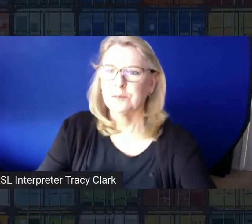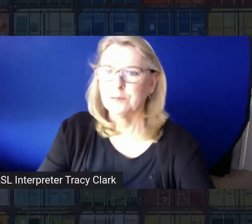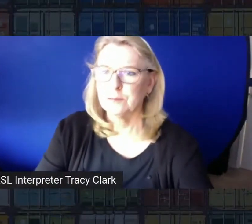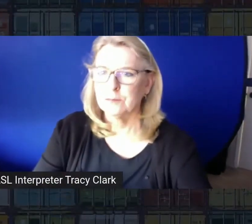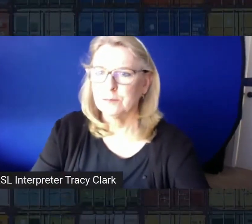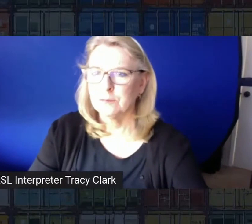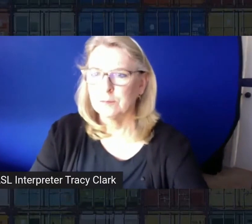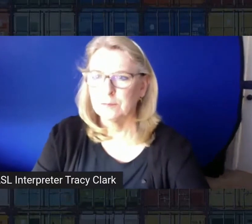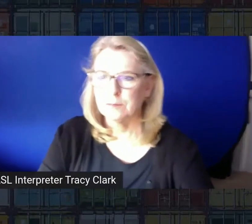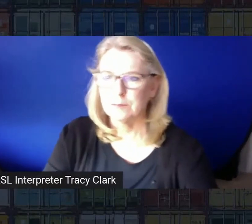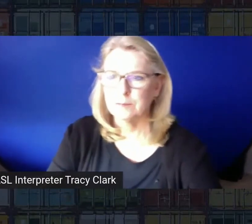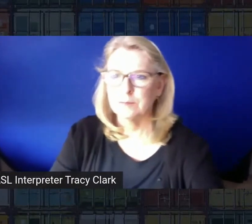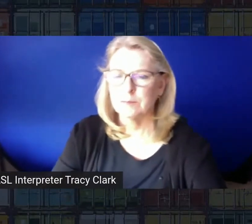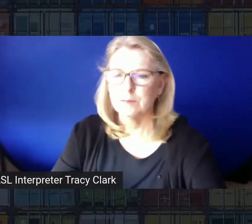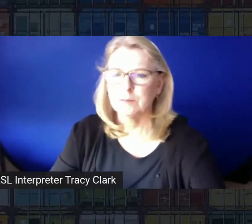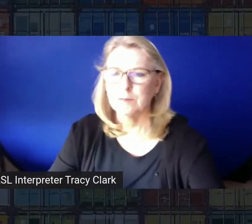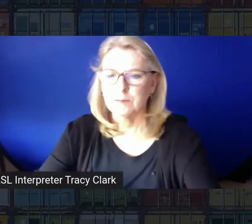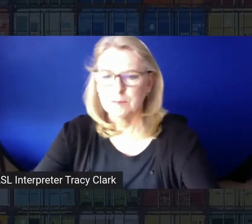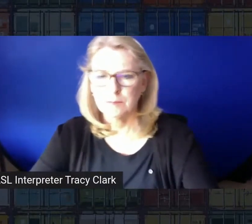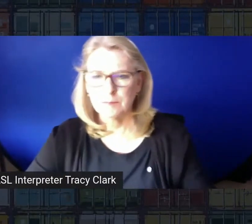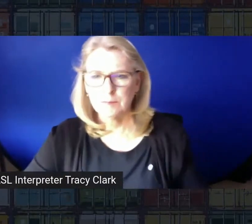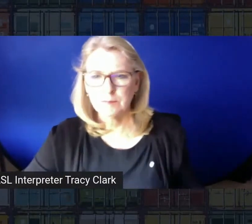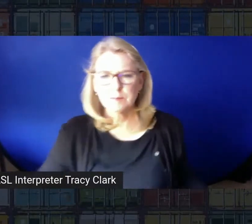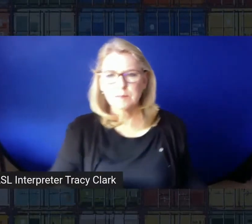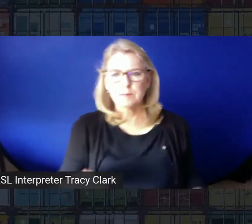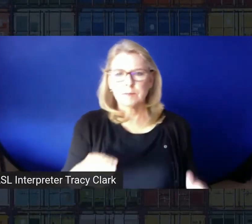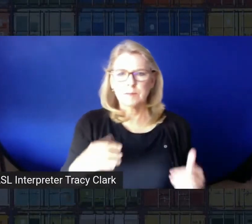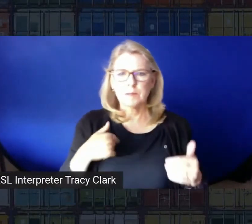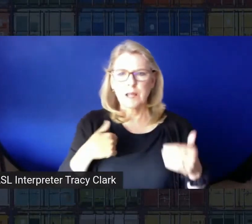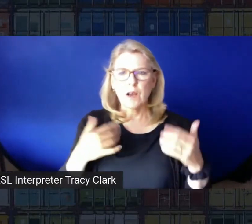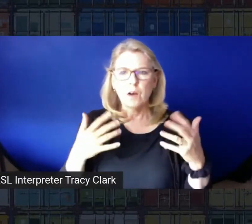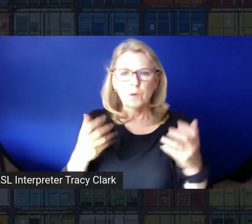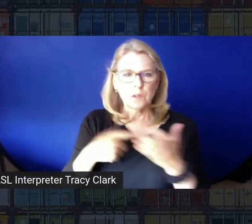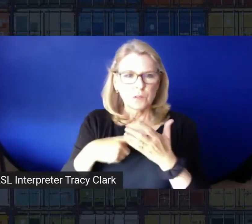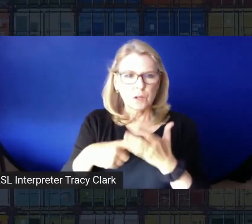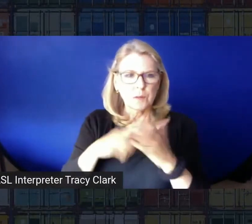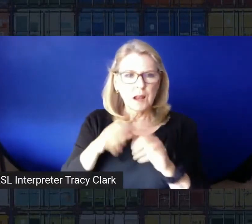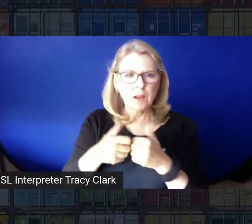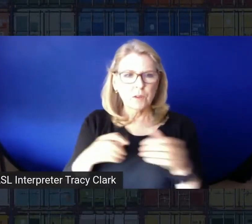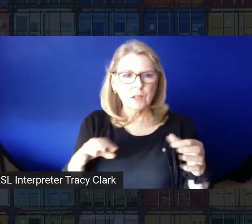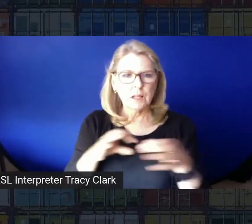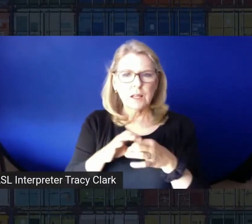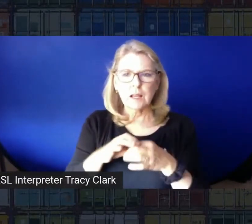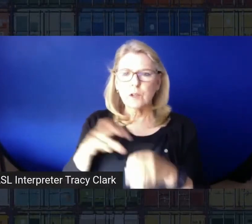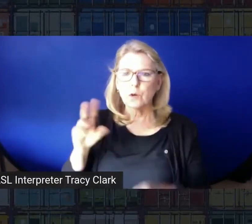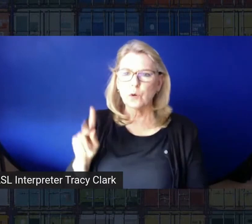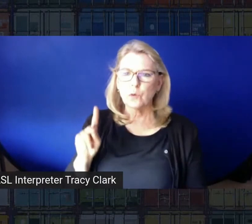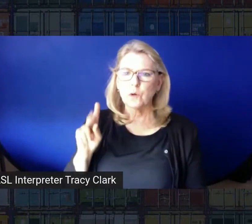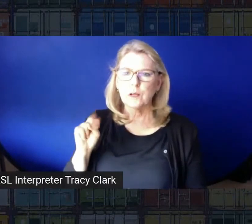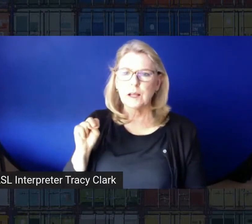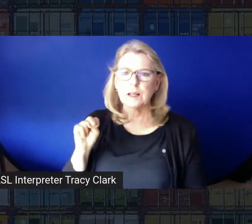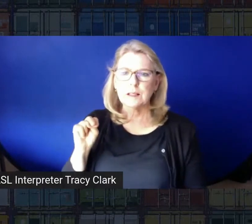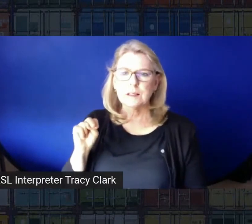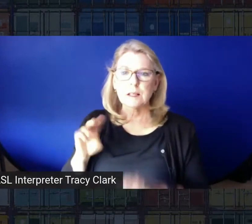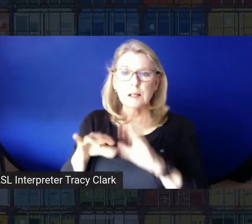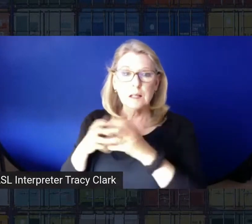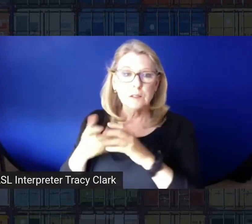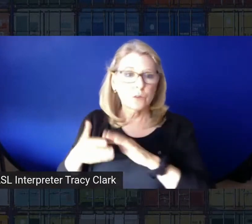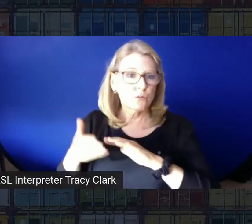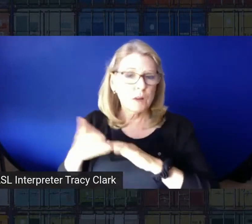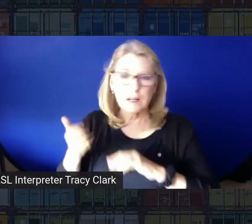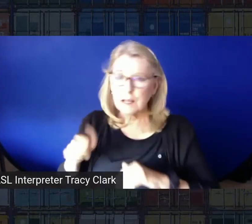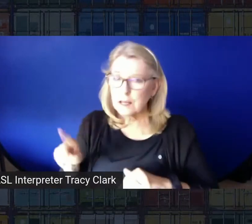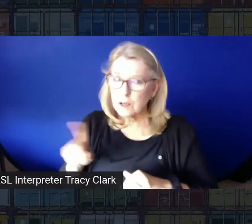We had talked about it a couple times already today, how you can connect a Kubernetes cluster running anywhere, any compliant Kubernetes